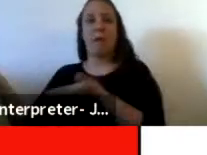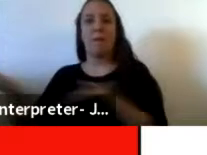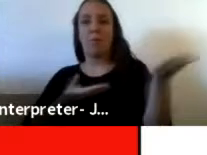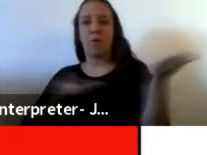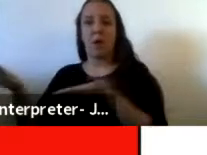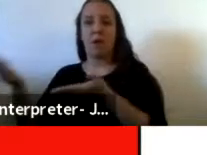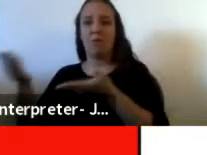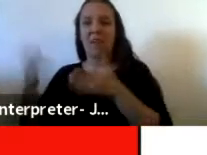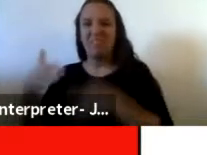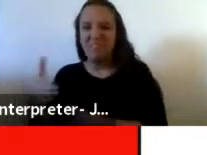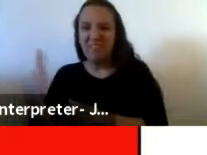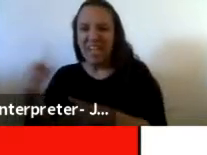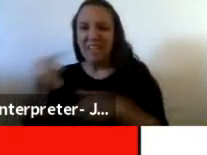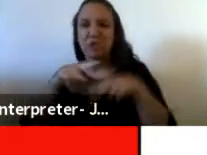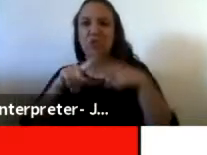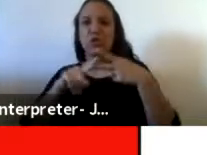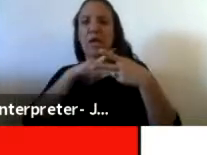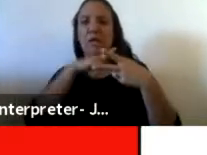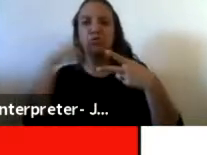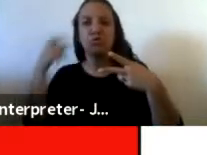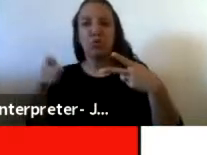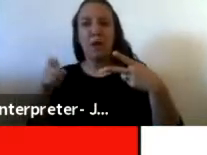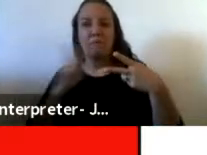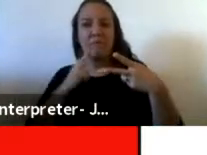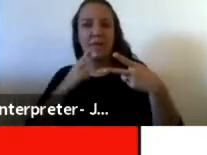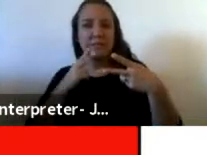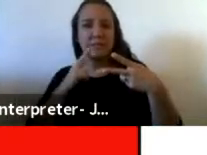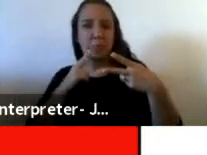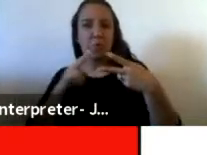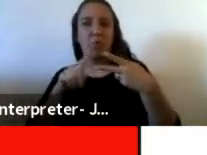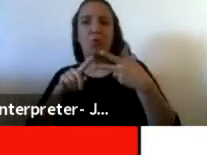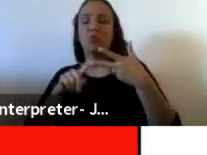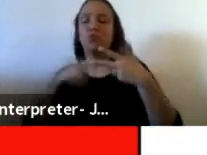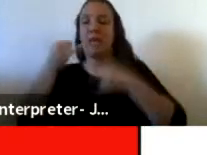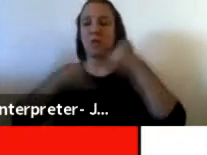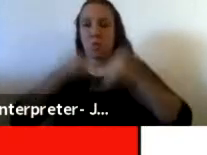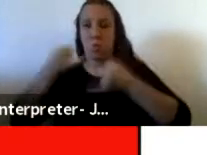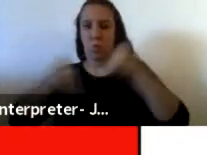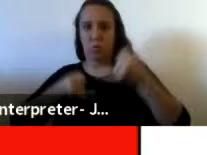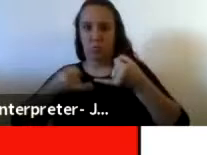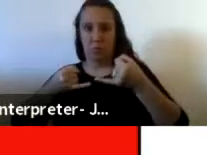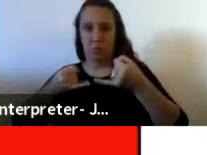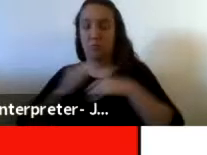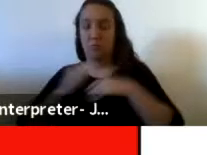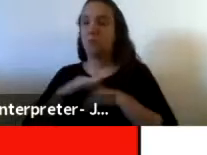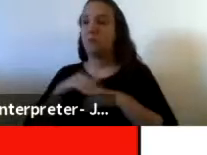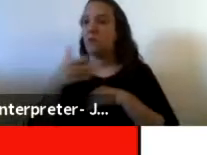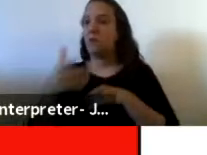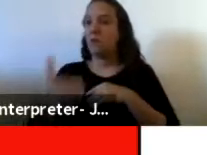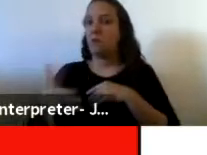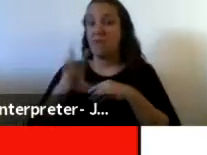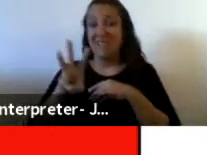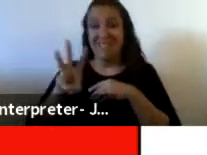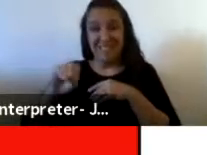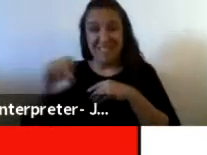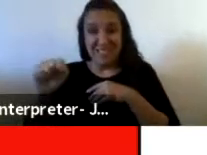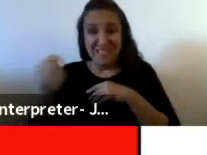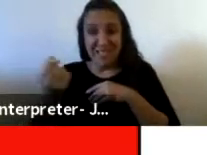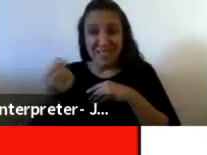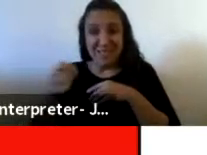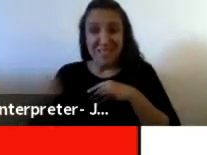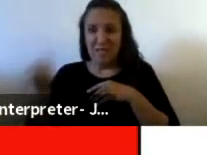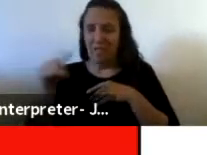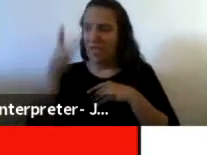dry vegetables, and noodles. And in the late 60s, 70s, they actually started creating what it is now. They've